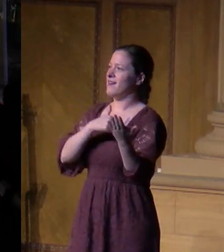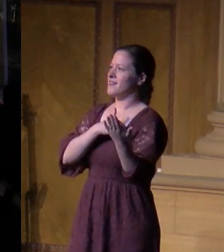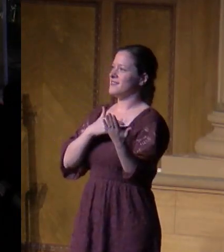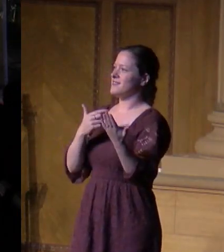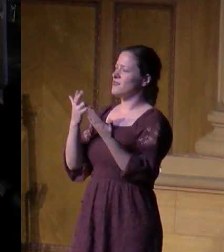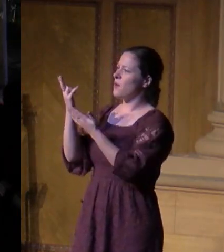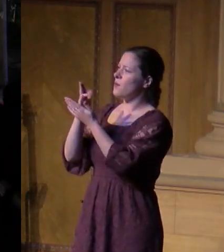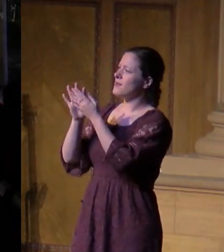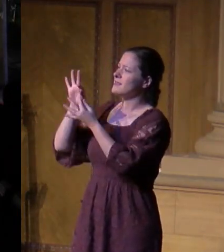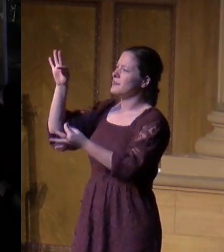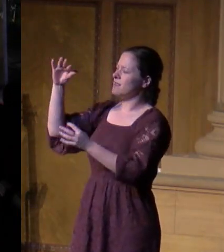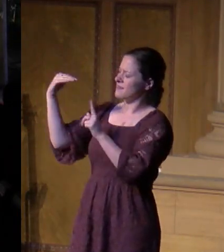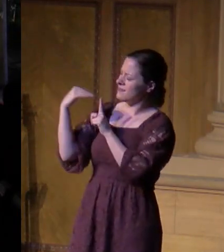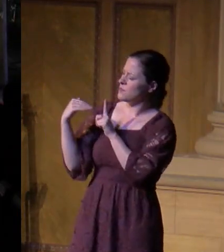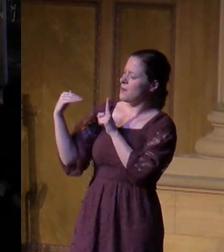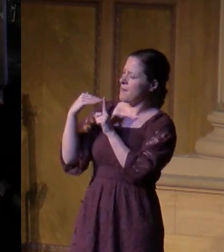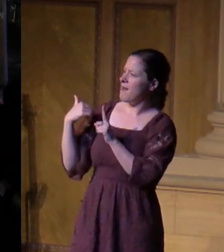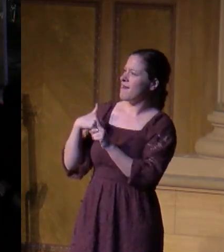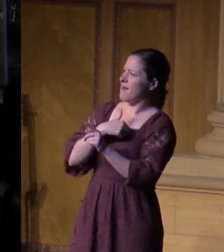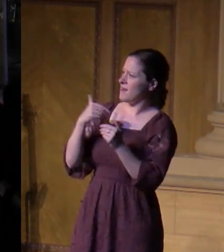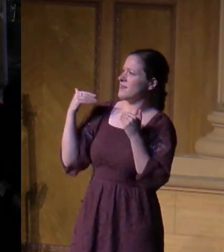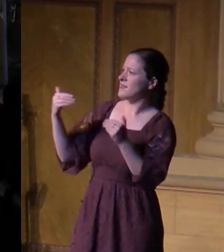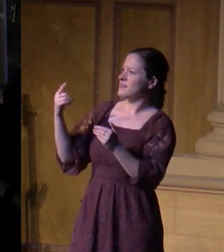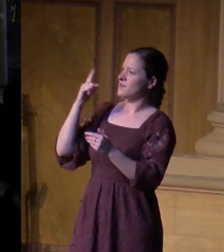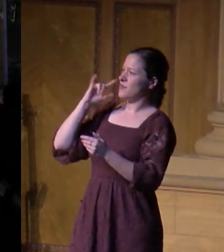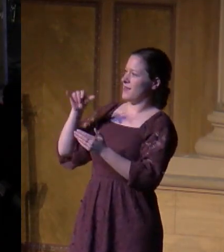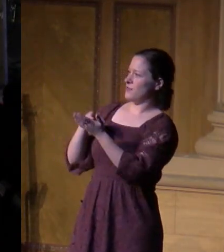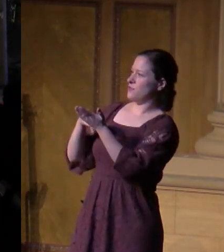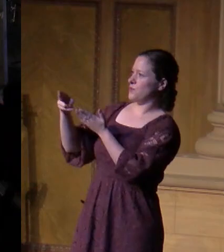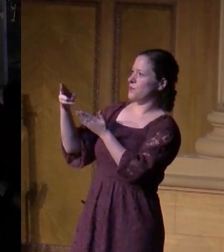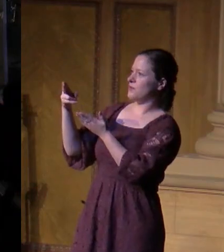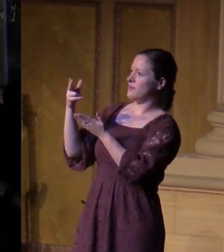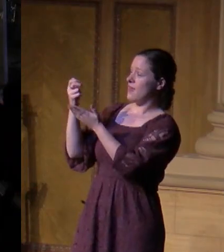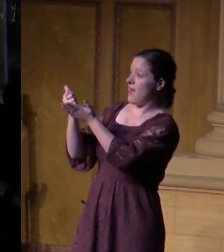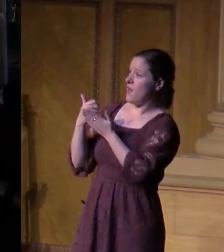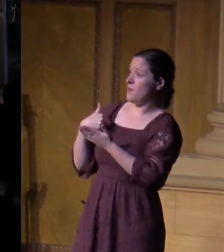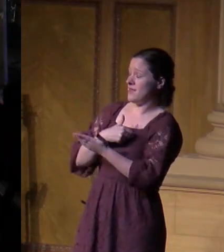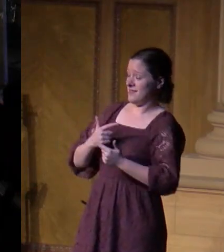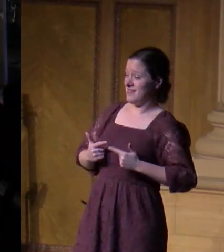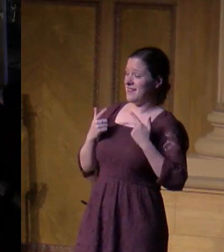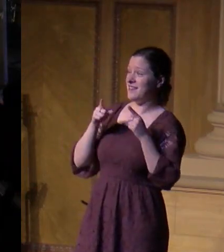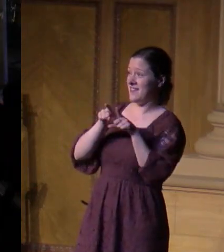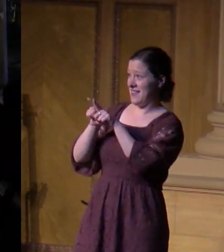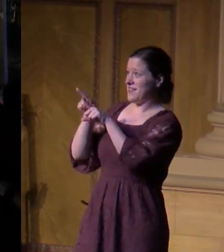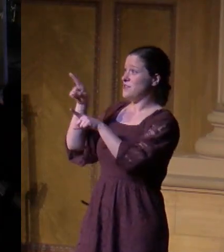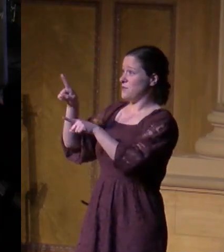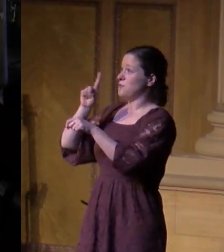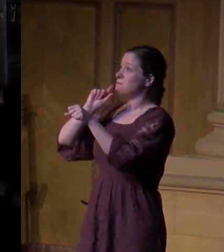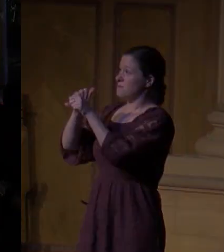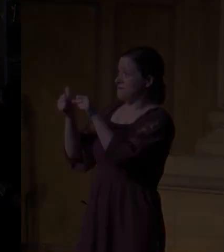remind us of that truth and help us to live like you're real and I pray these things in Jesus name Amen